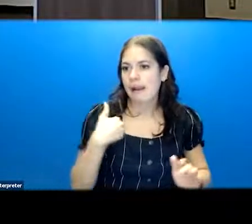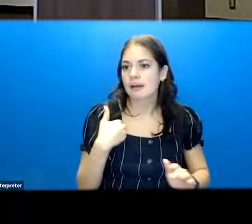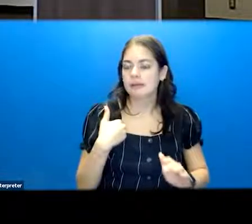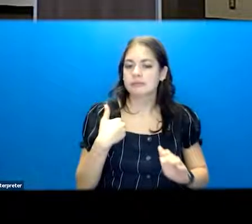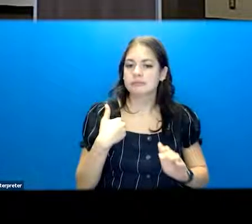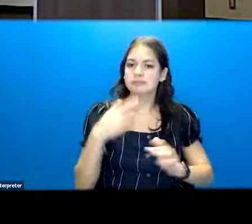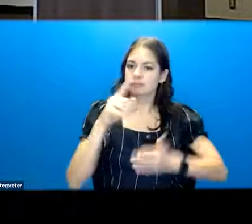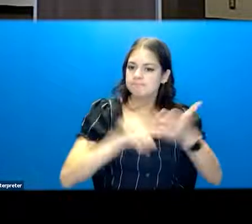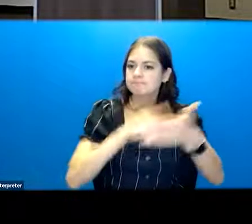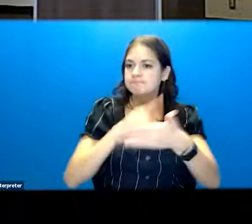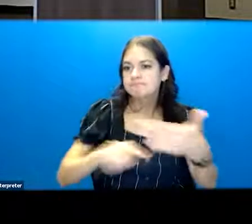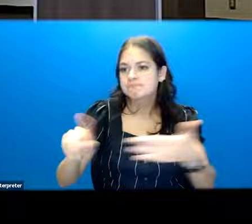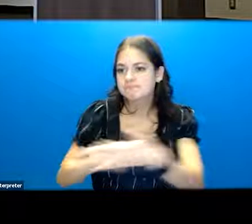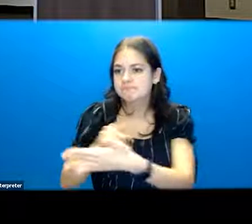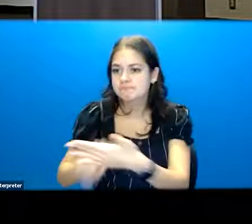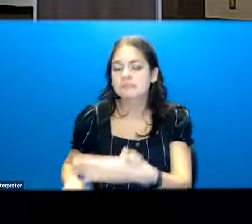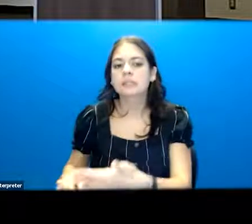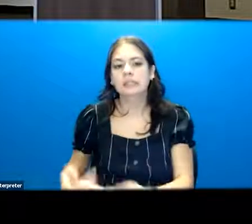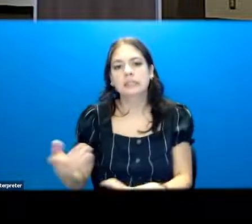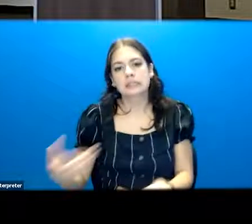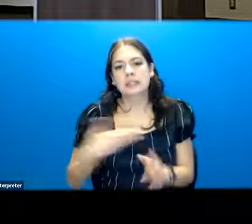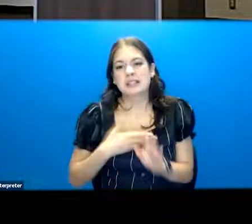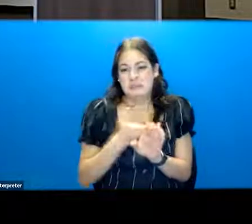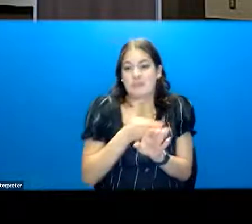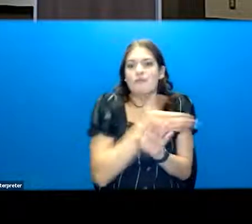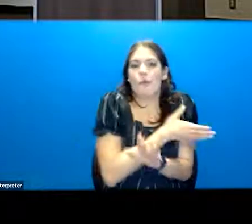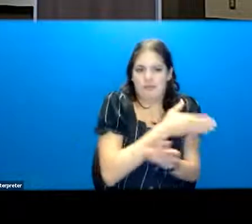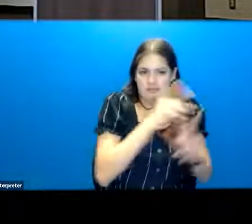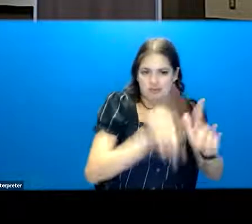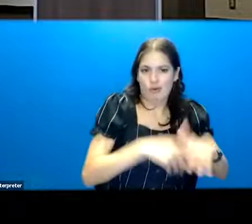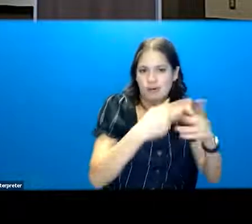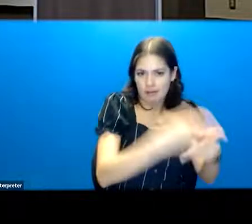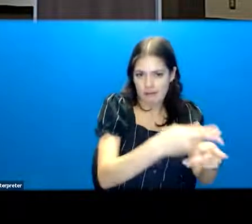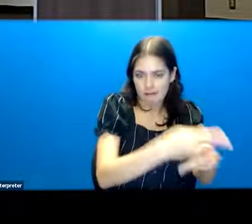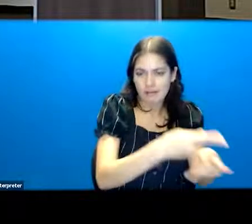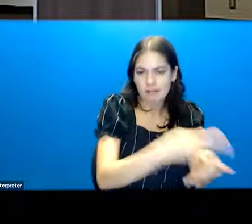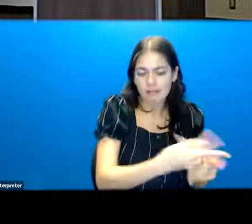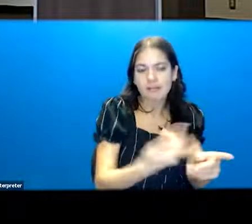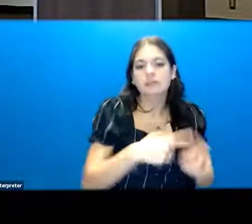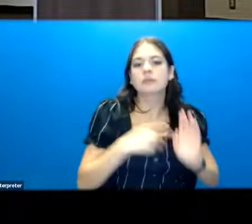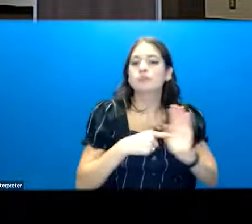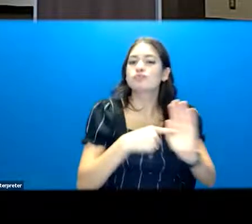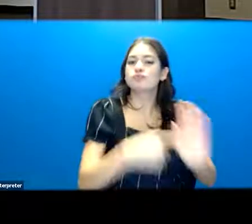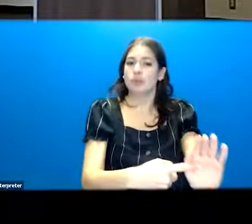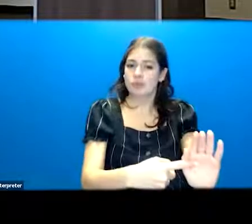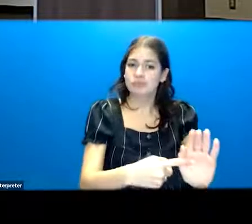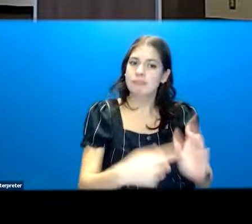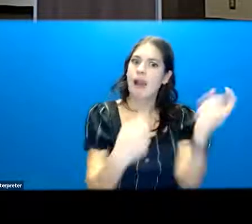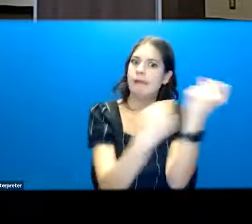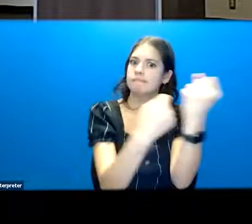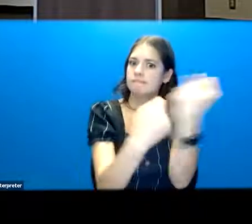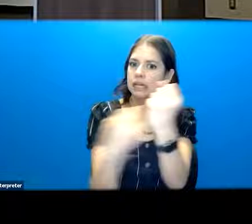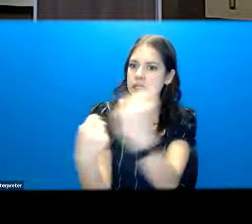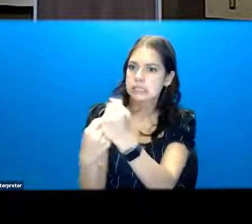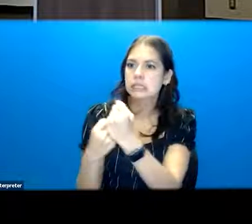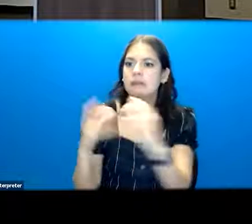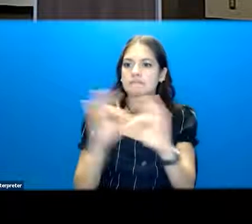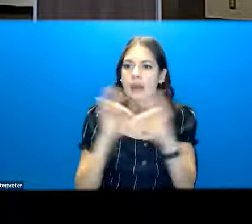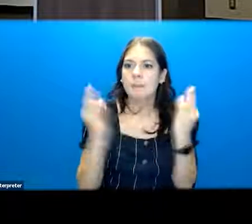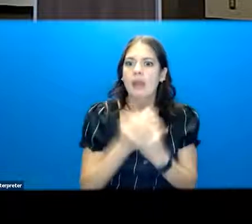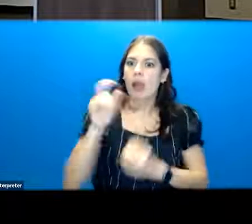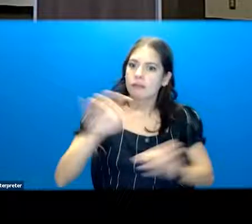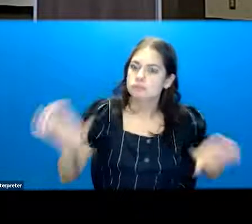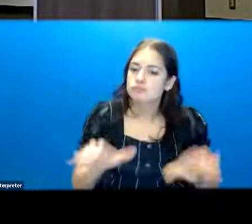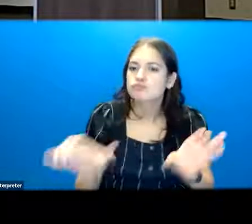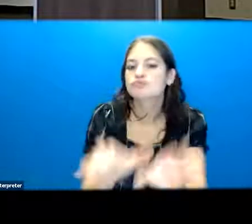with discrimination, and this is prior to care. It also shows the level of advocacy that family members have to